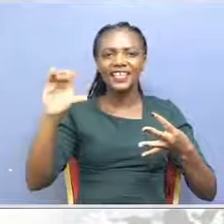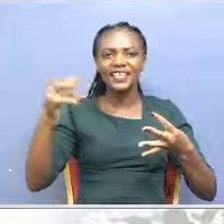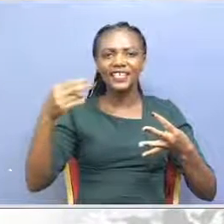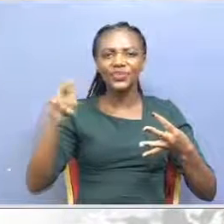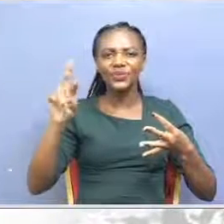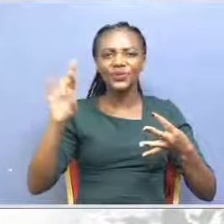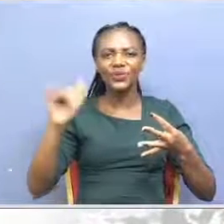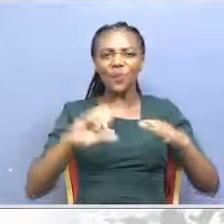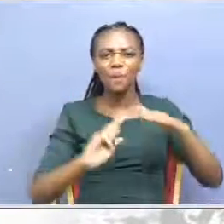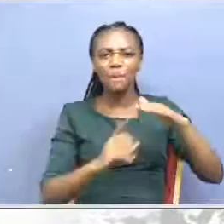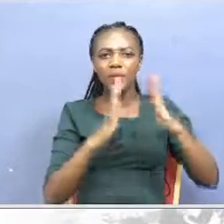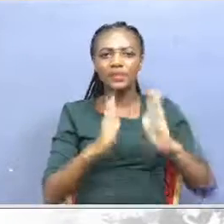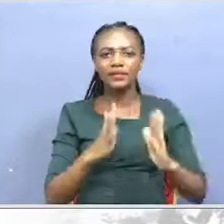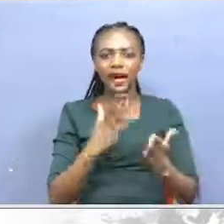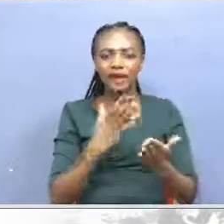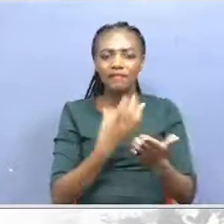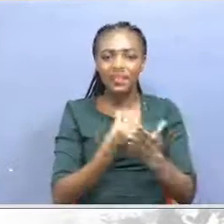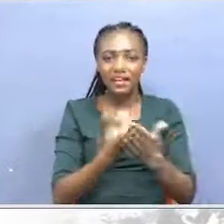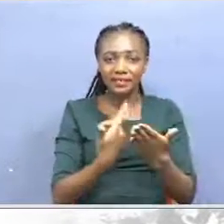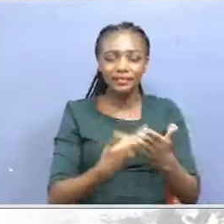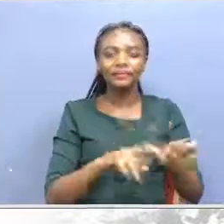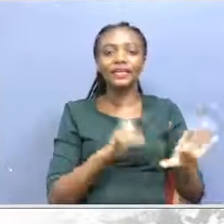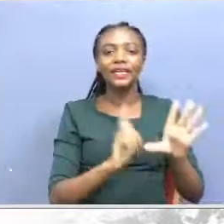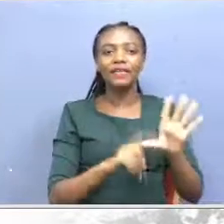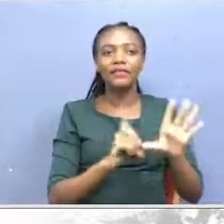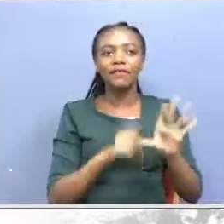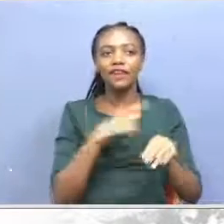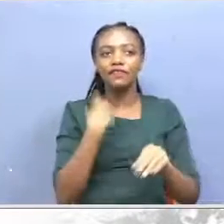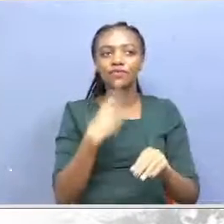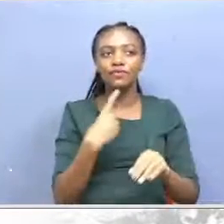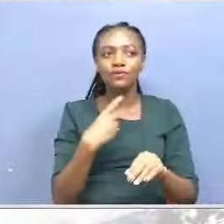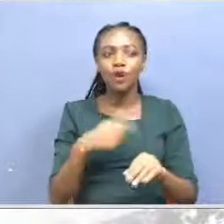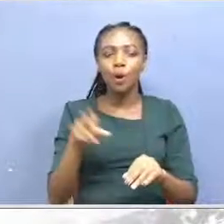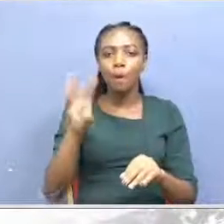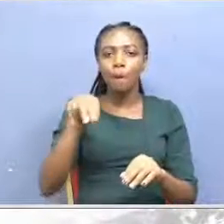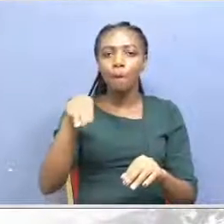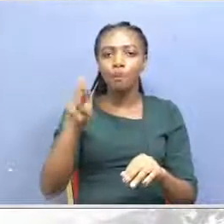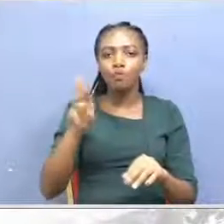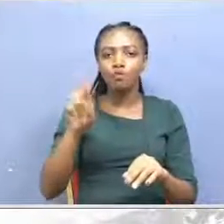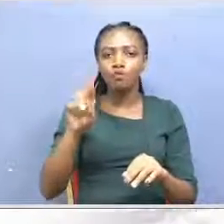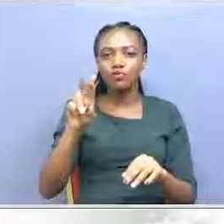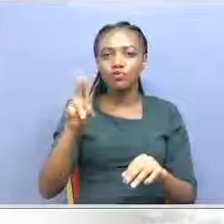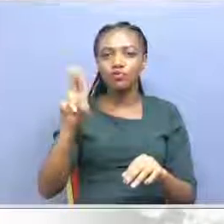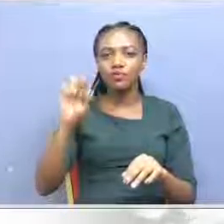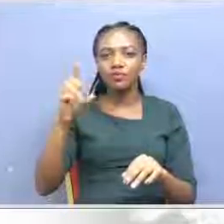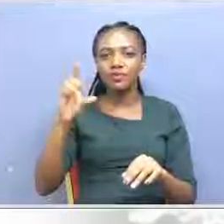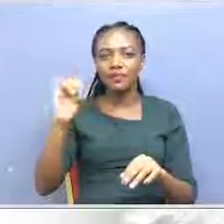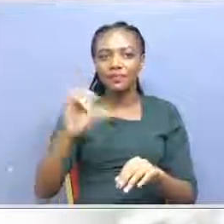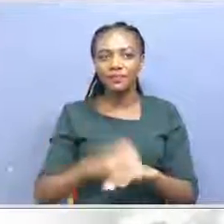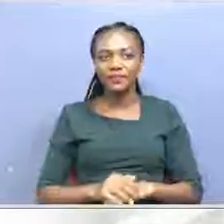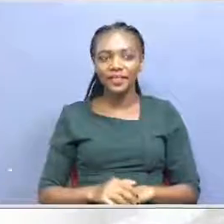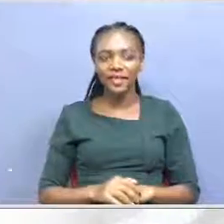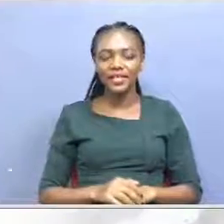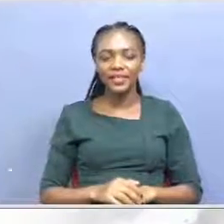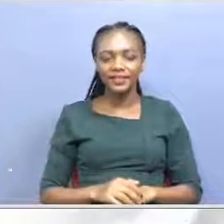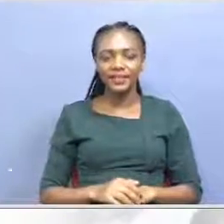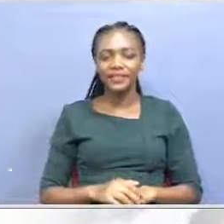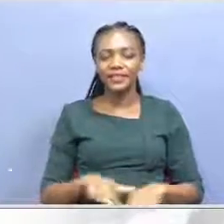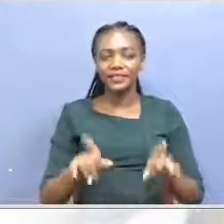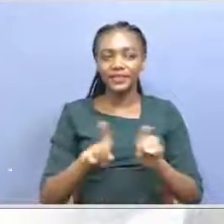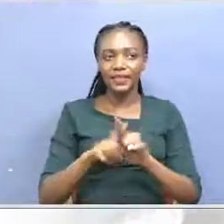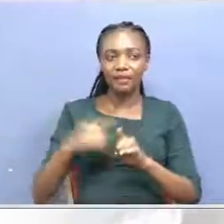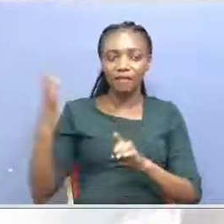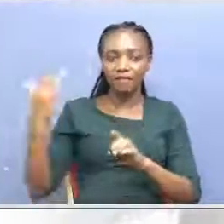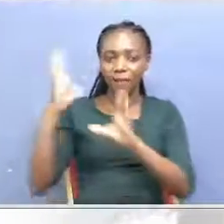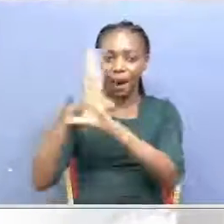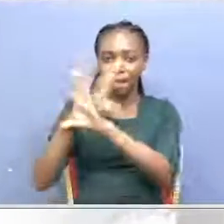ya pesa, yule alikuwa namba 4. Alafu sambo anaita Murumbi. According to observers, the late